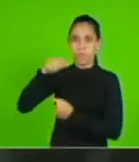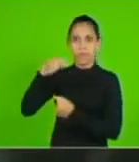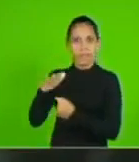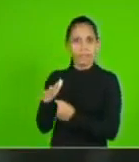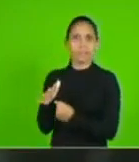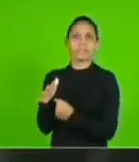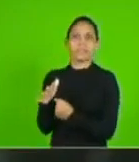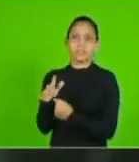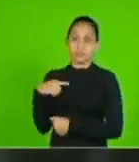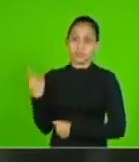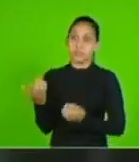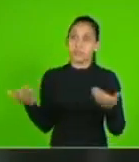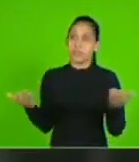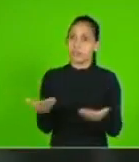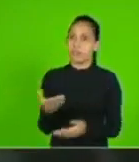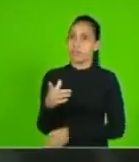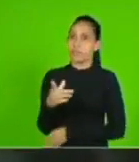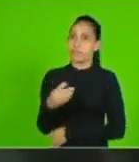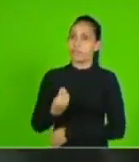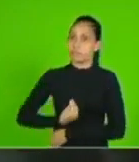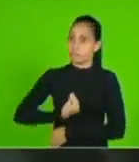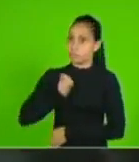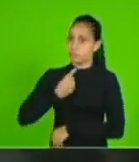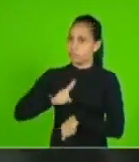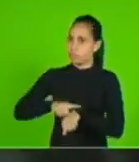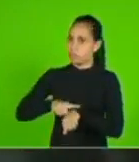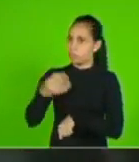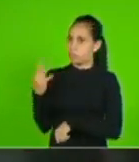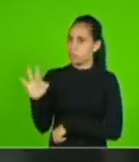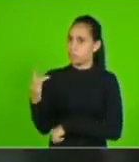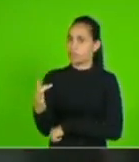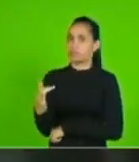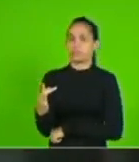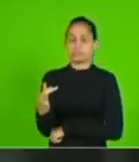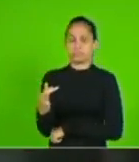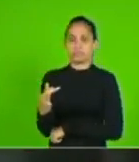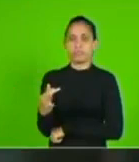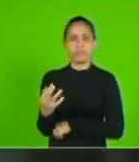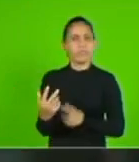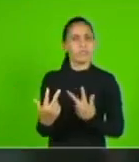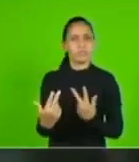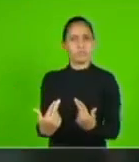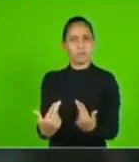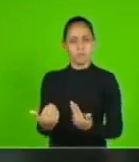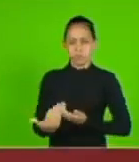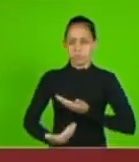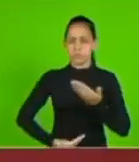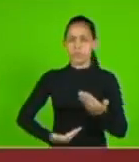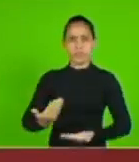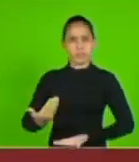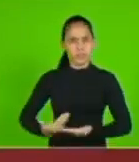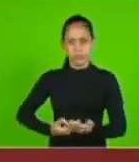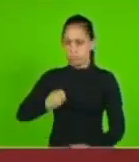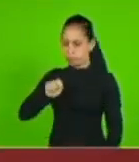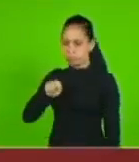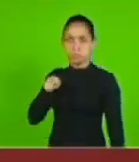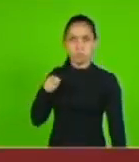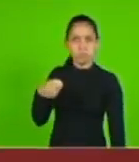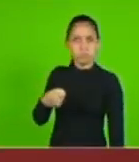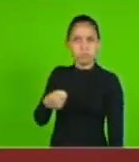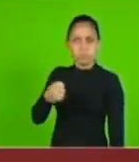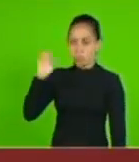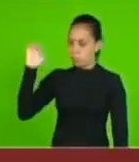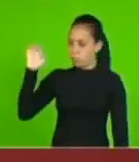that we needed in order to understand and leave the moment of the time called soon. Like Stephen, going through his